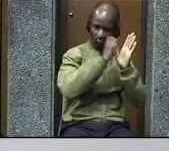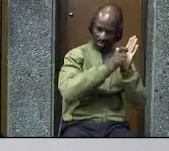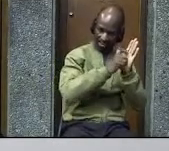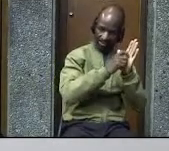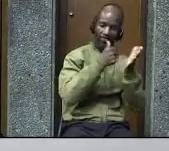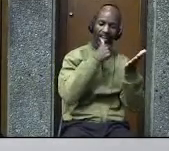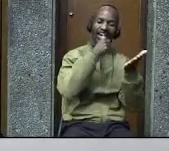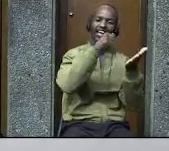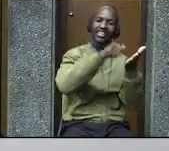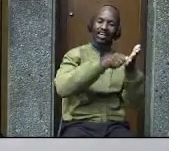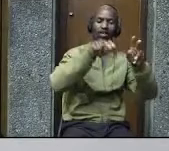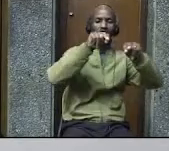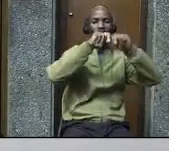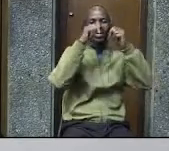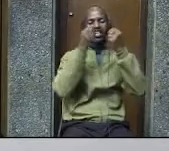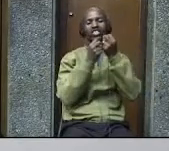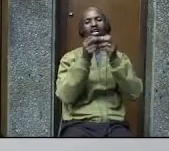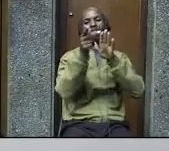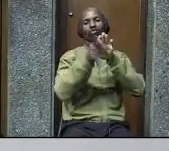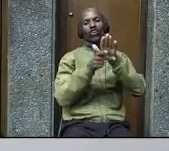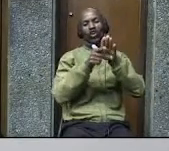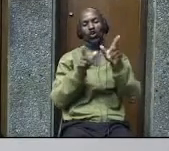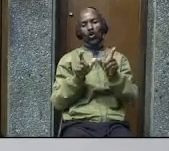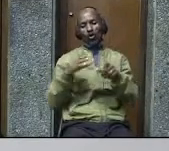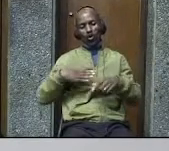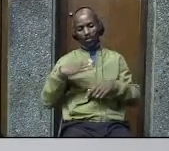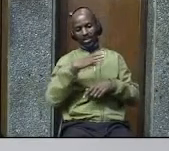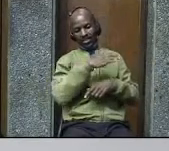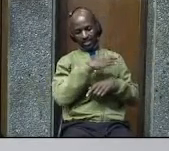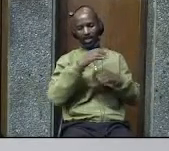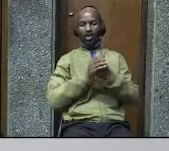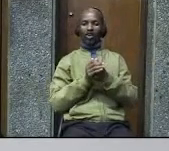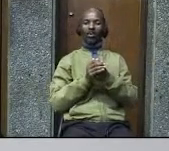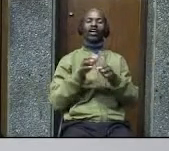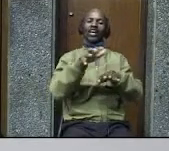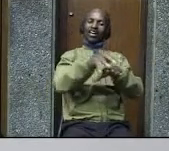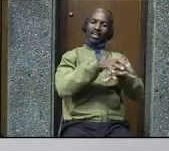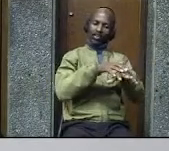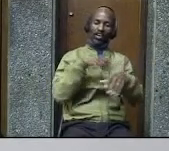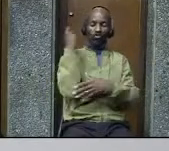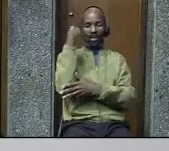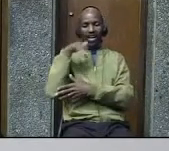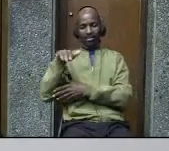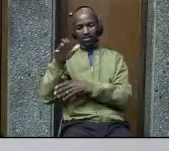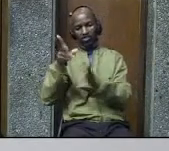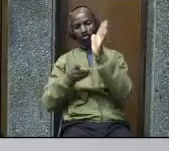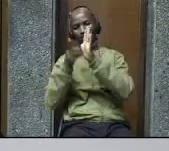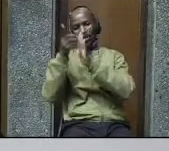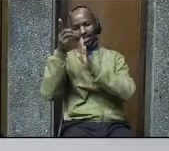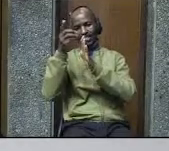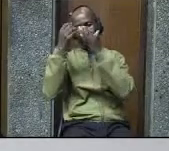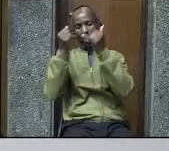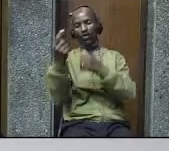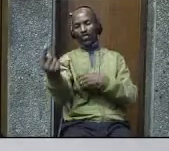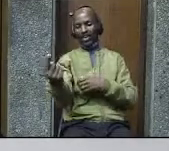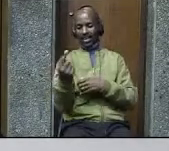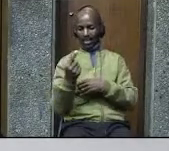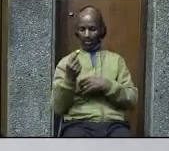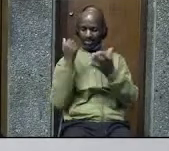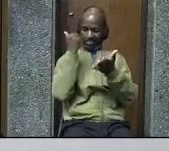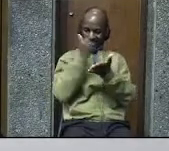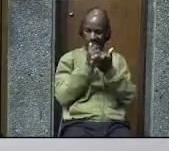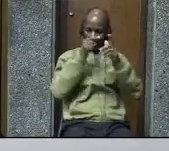letter to the National Portfolio Committee of Land Reform, Agriculture and Rural Development. They come, they sit